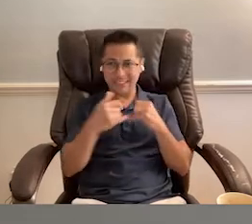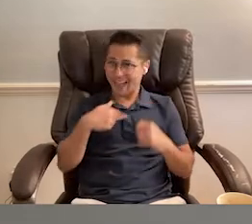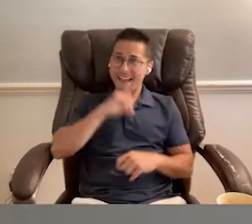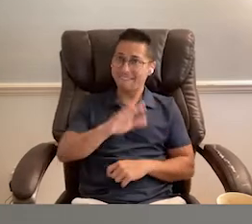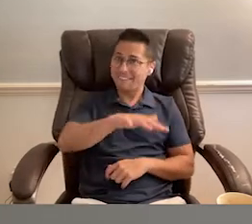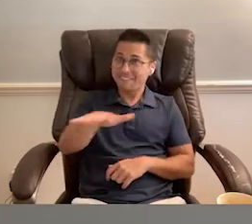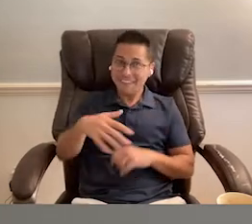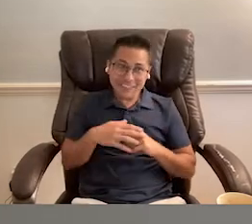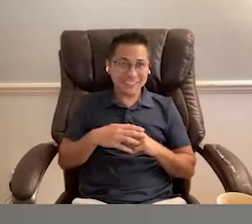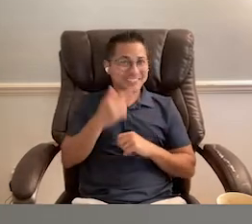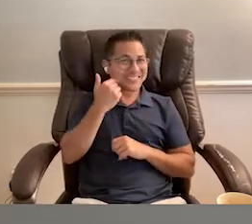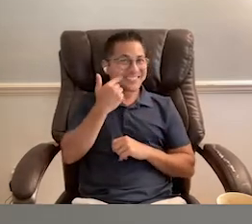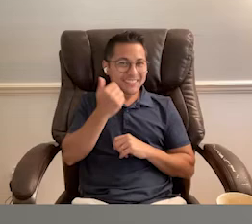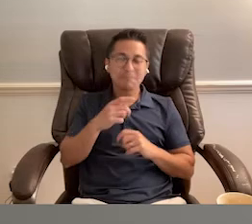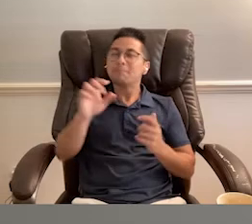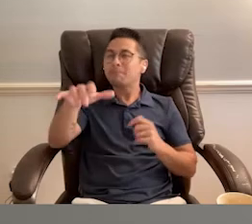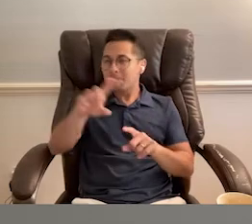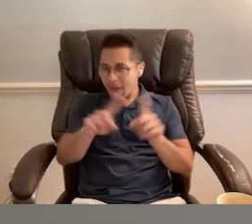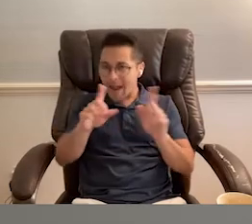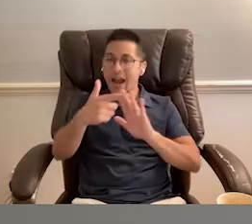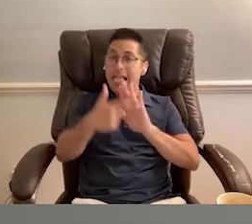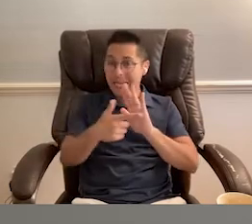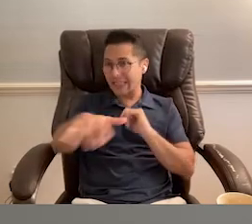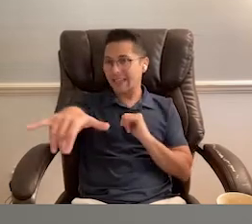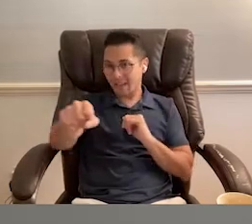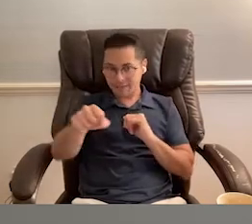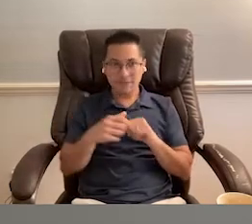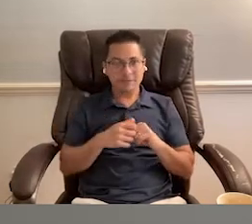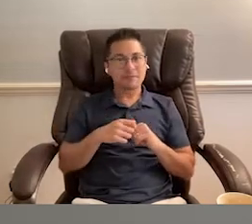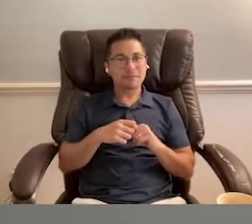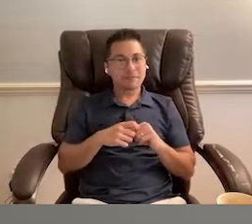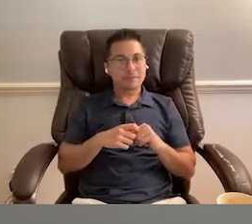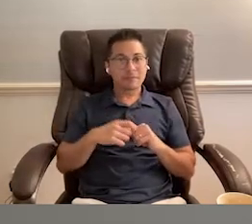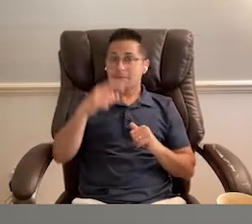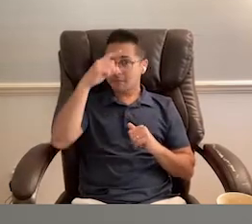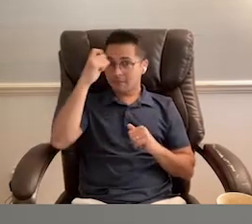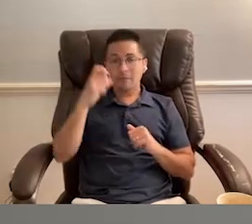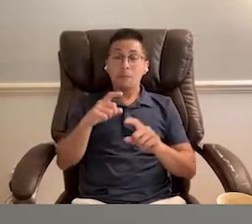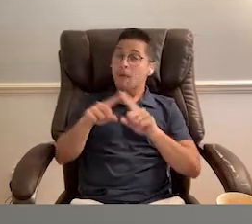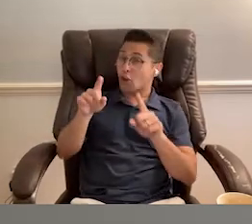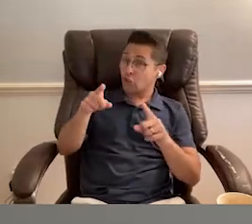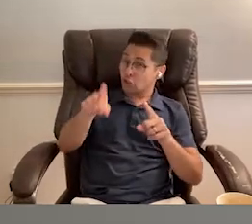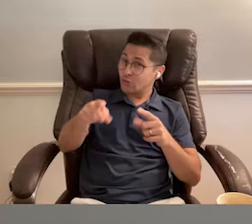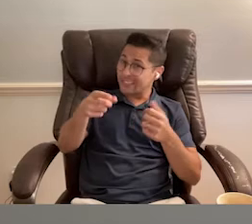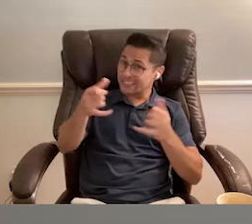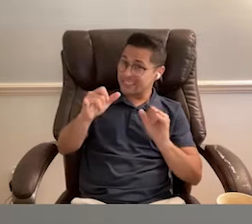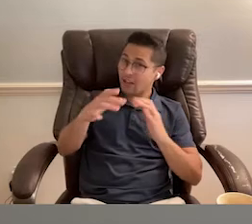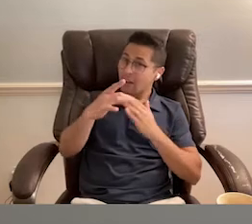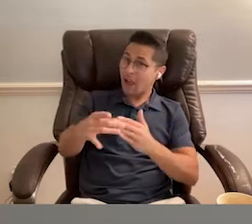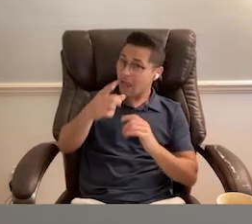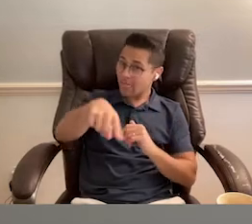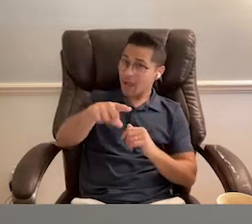but Right. yeah, but legally it does. Yeah. So because that's. But you can still guide them though through